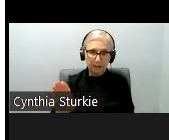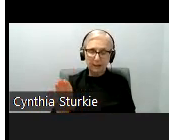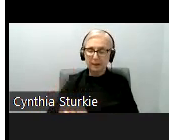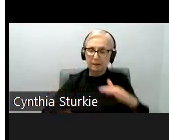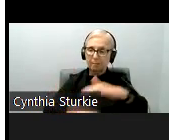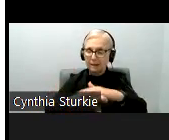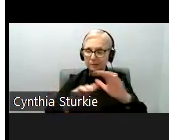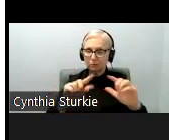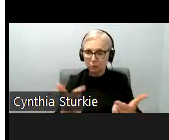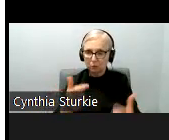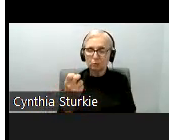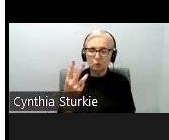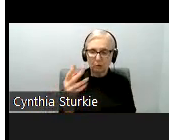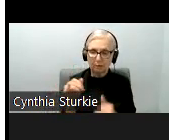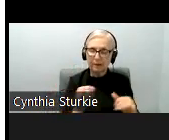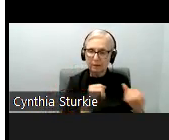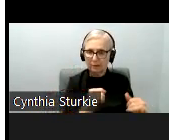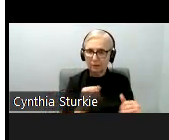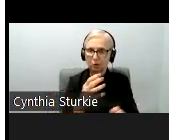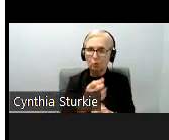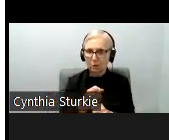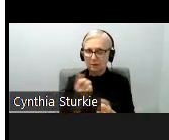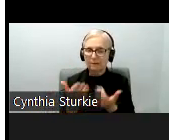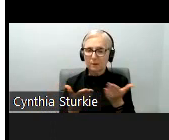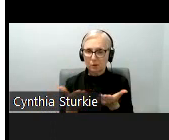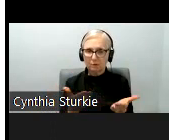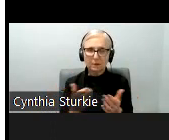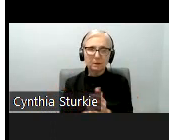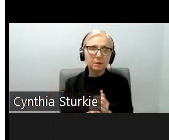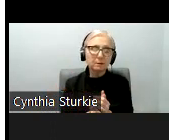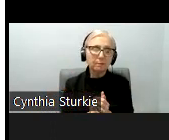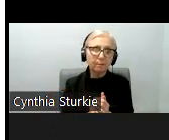individuals receiving services. Next slide.